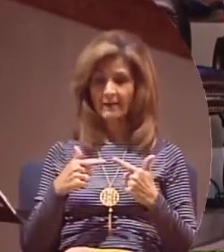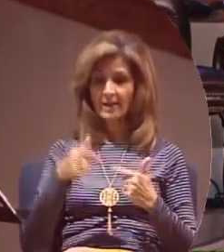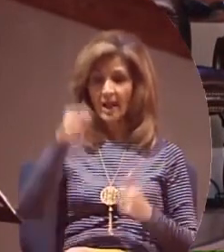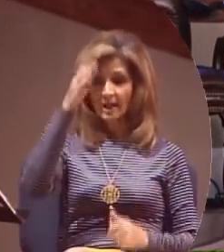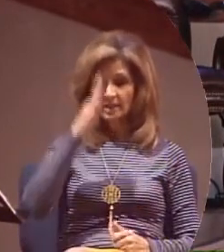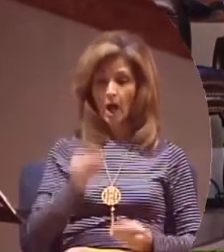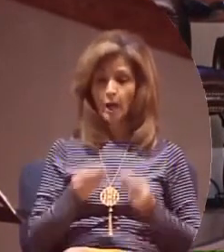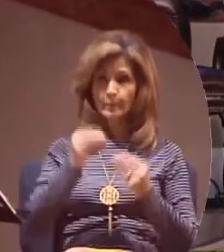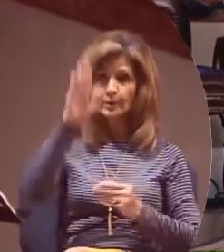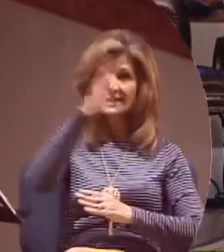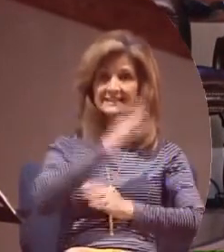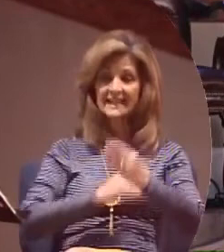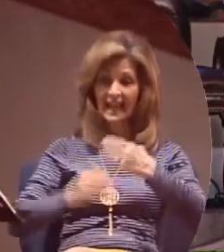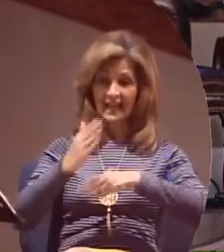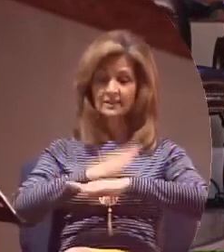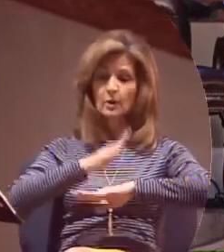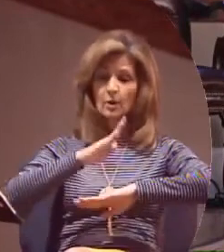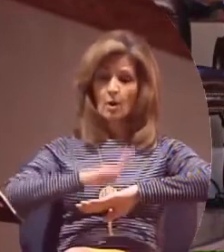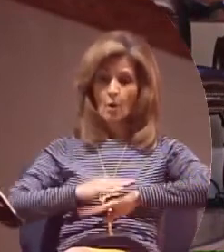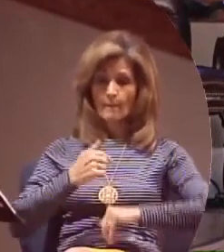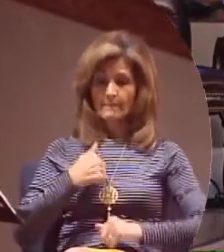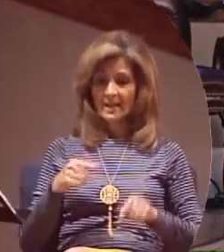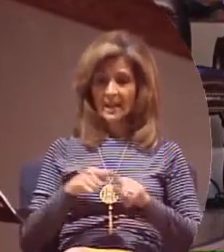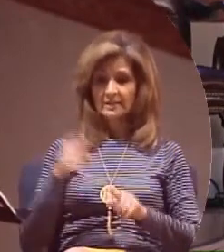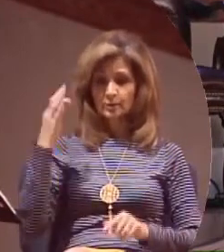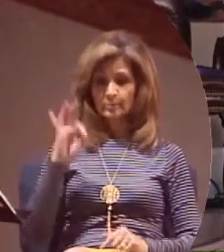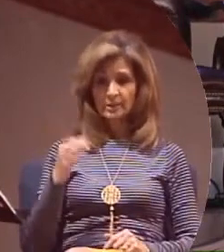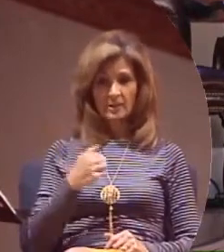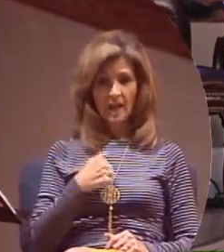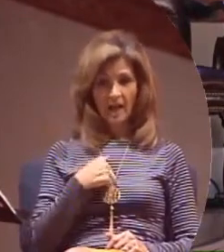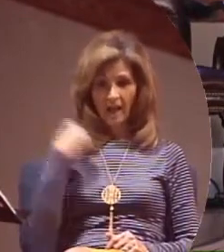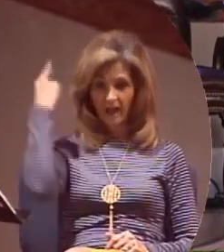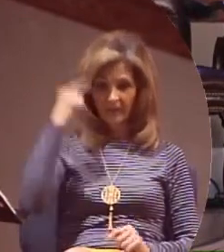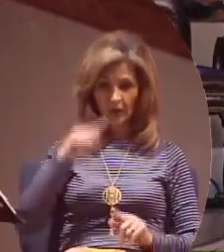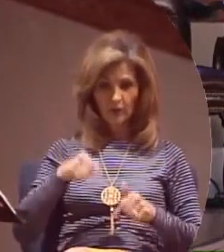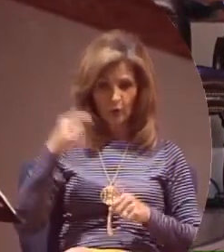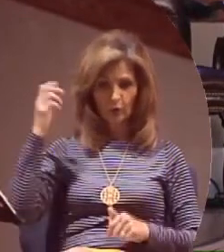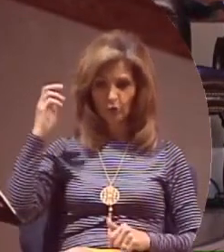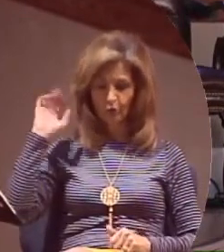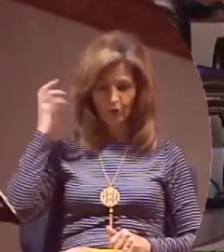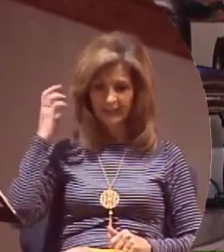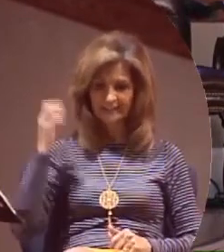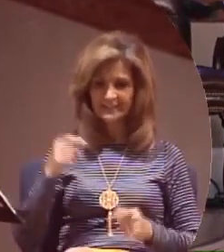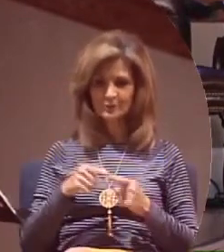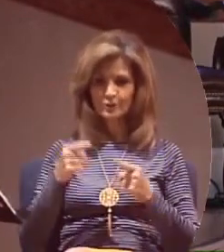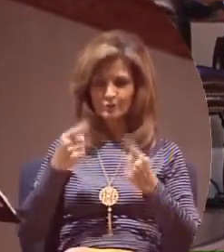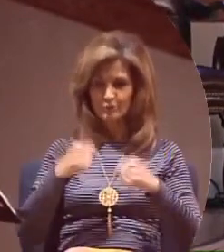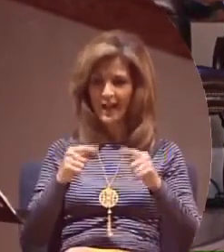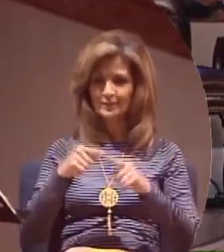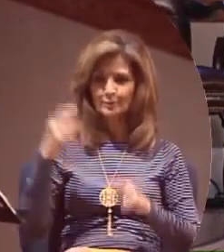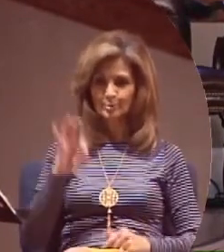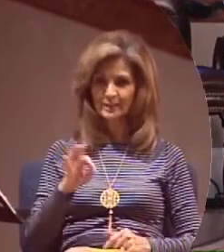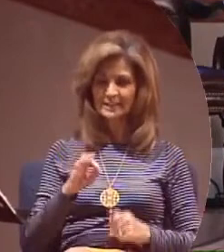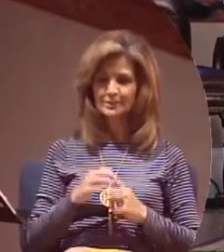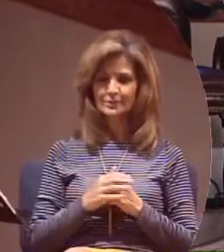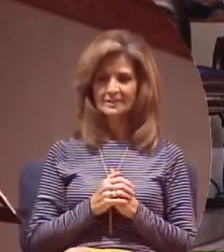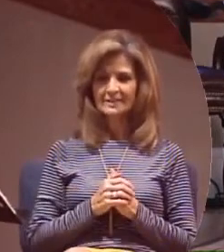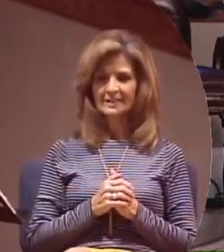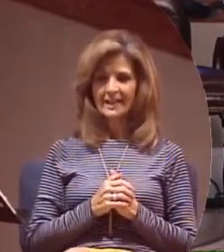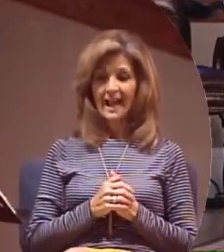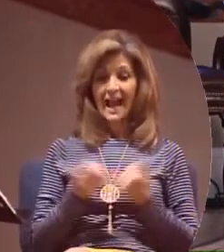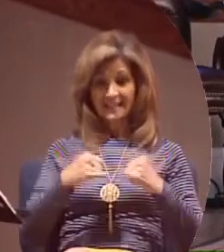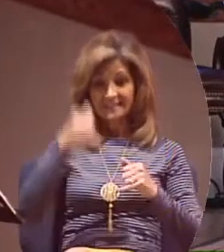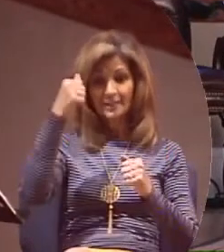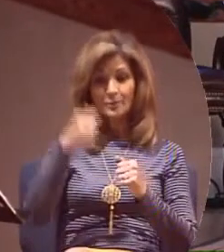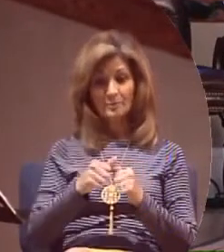His hand on me while I was preaching. And buddy, I about went crazy trying to preach. It was unbelievable. I still